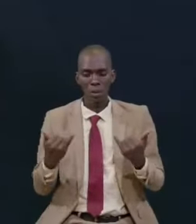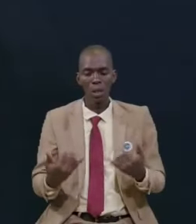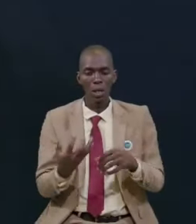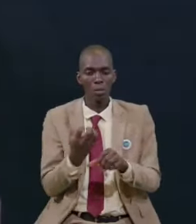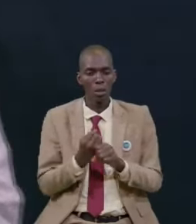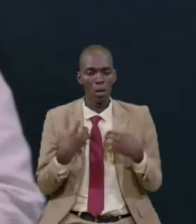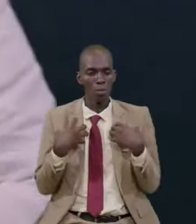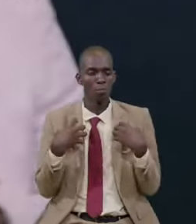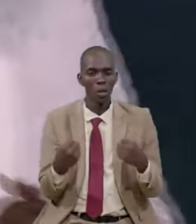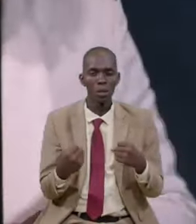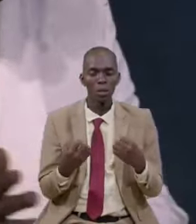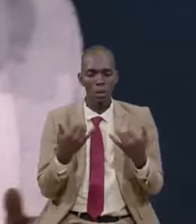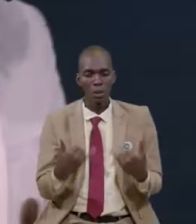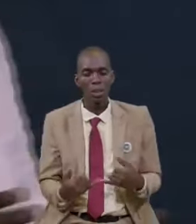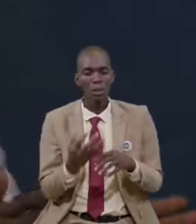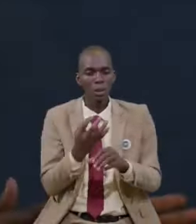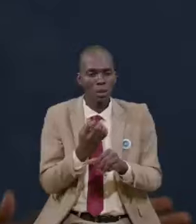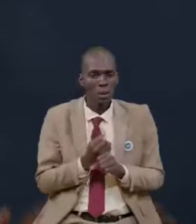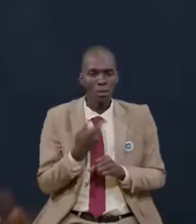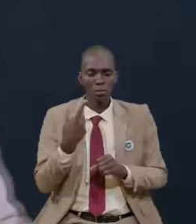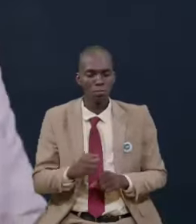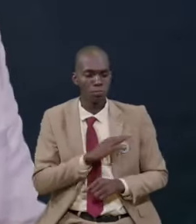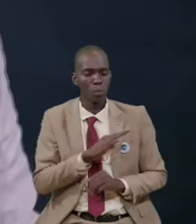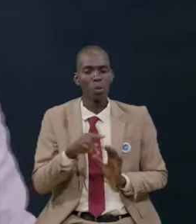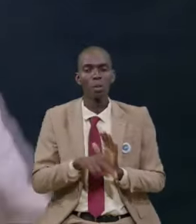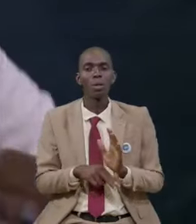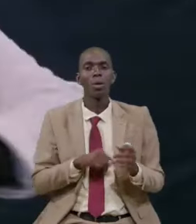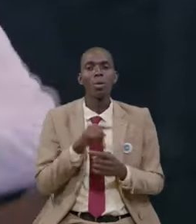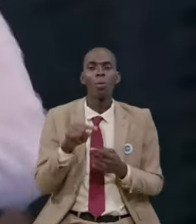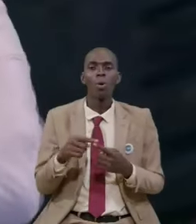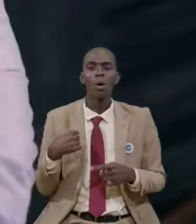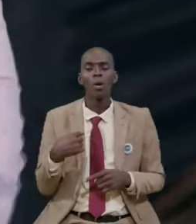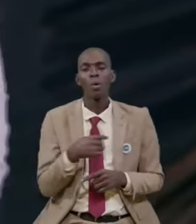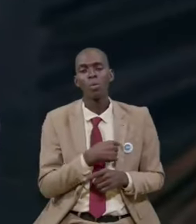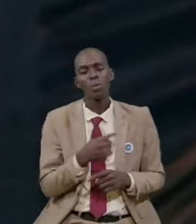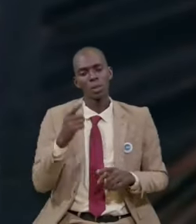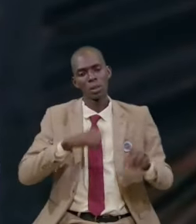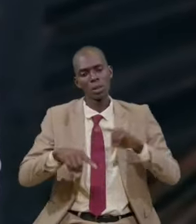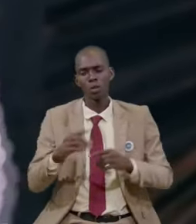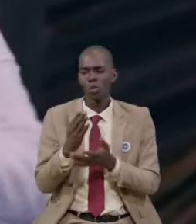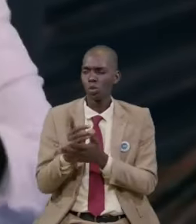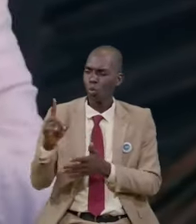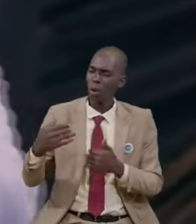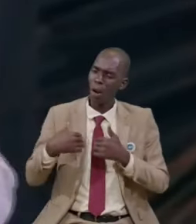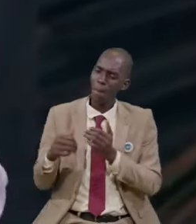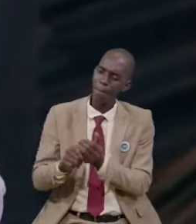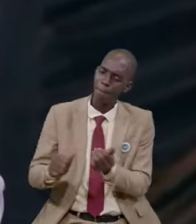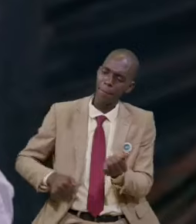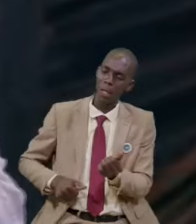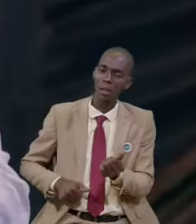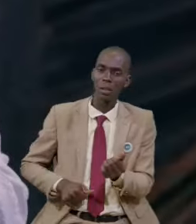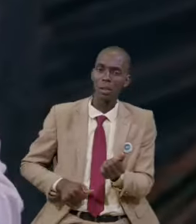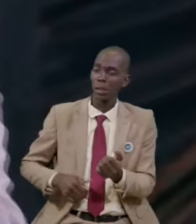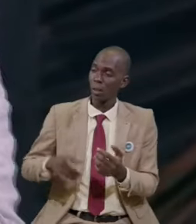and stood. When we say somebody backslid and a person said, I've come back, I'm restored.